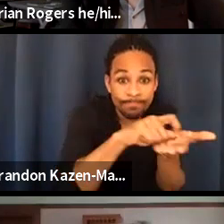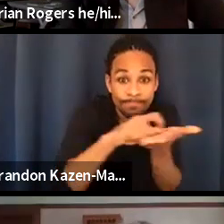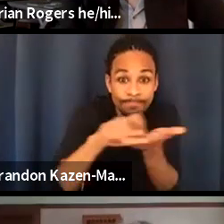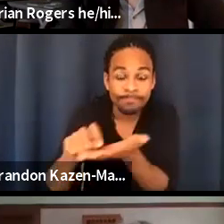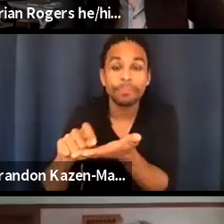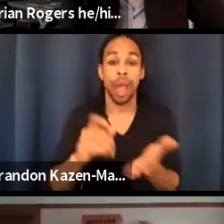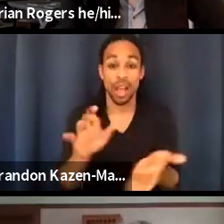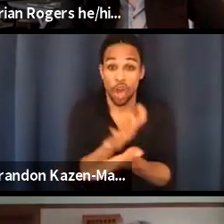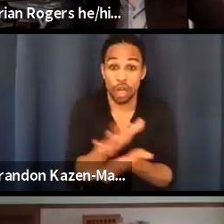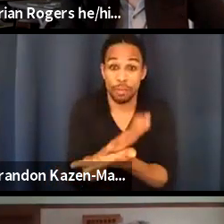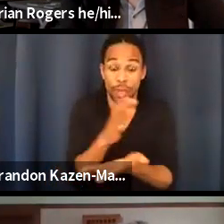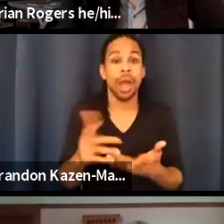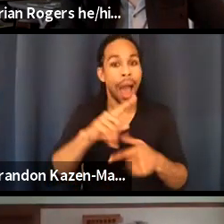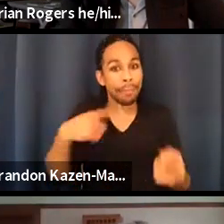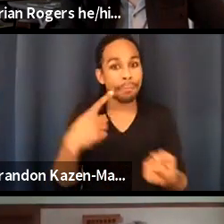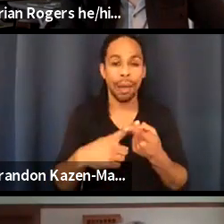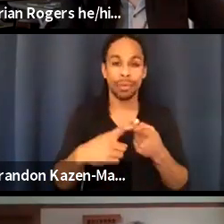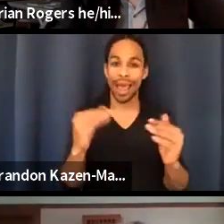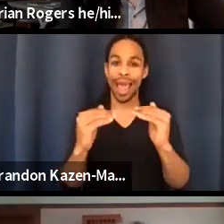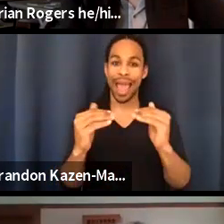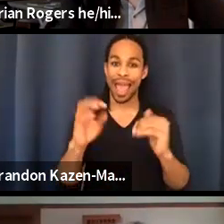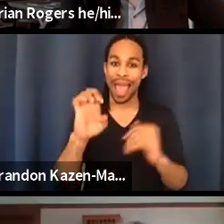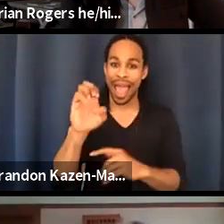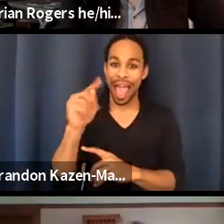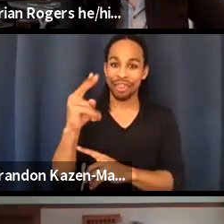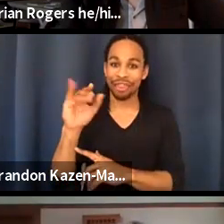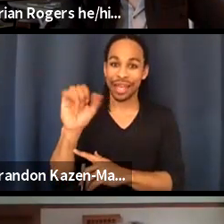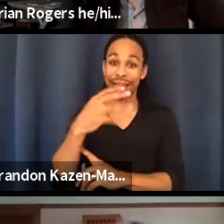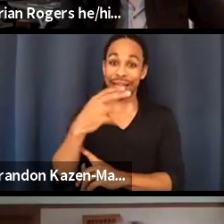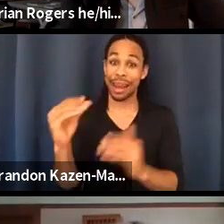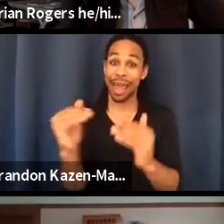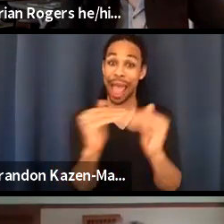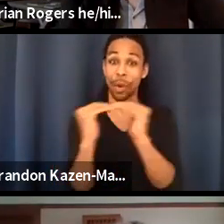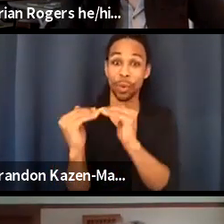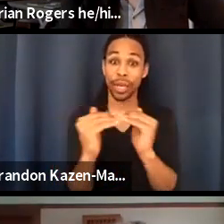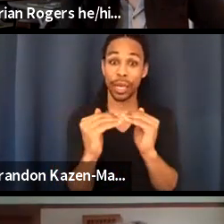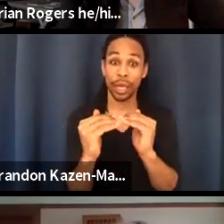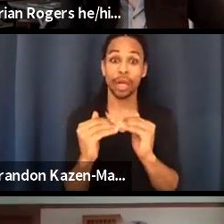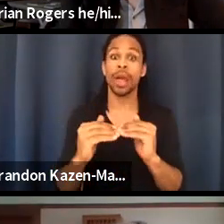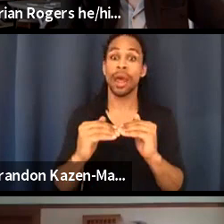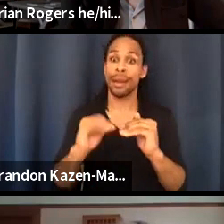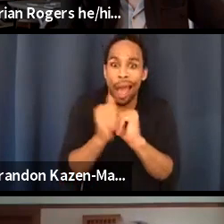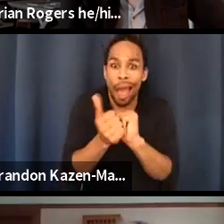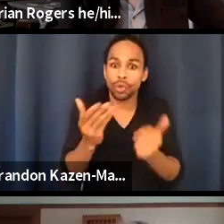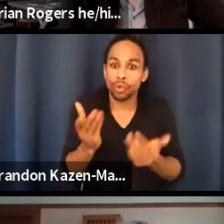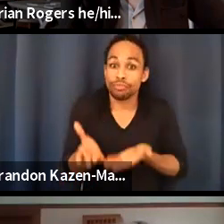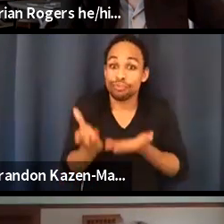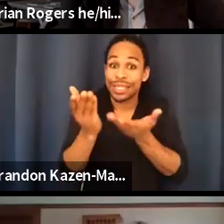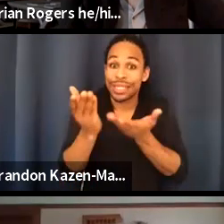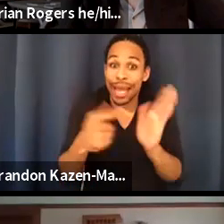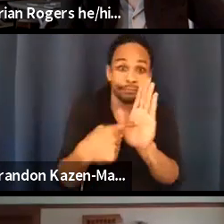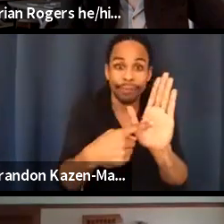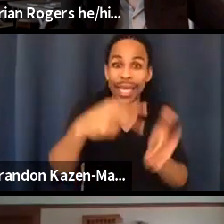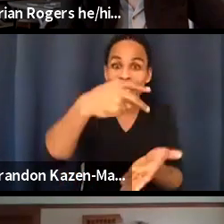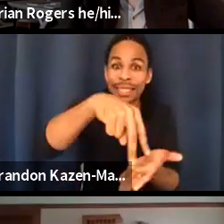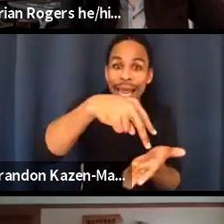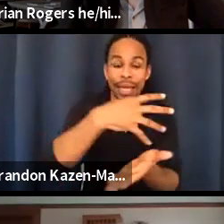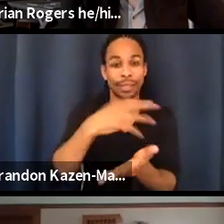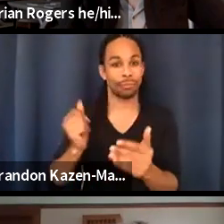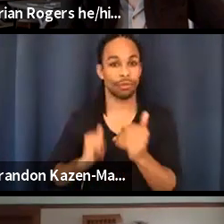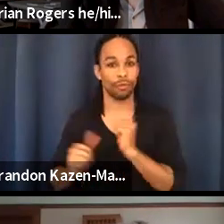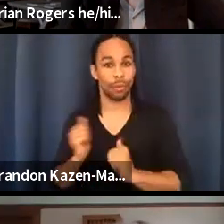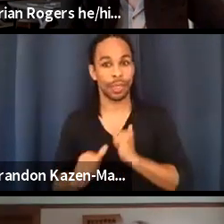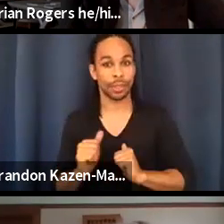and Performance. We came together through social media and real-world connections, and we came together